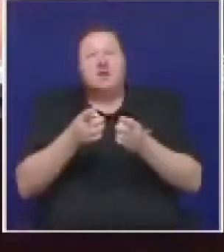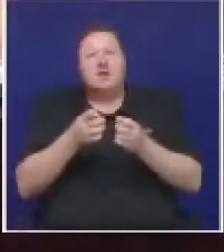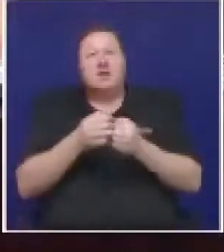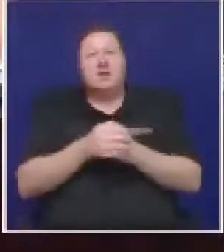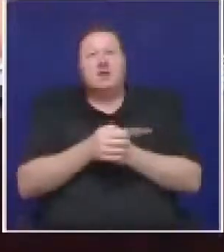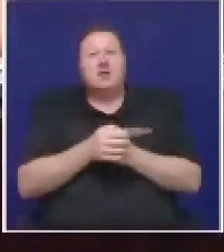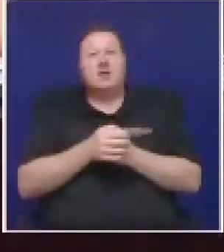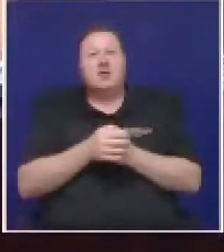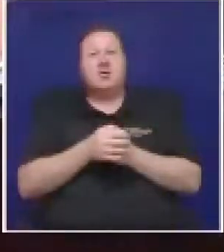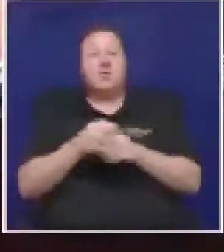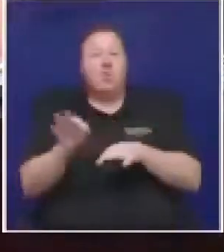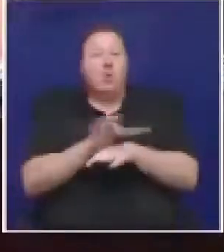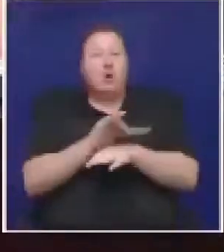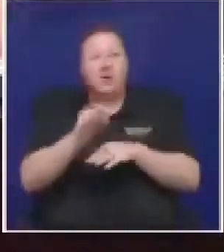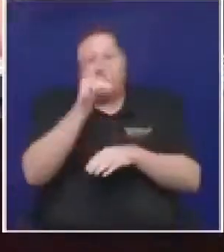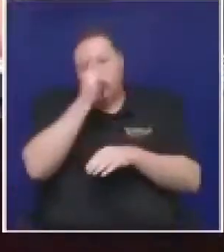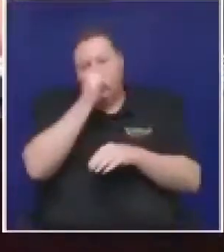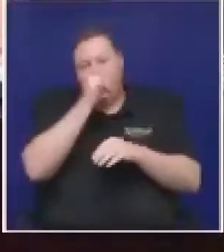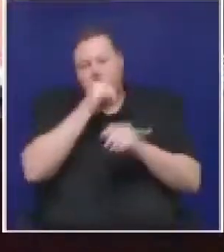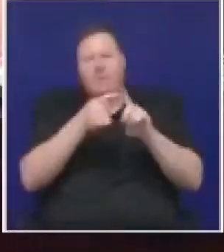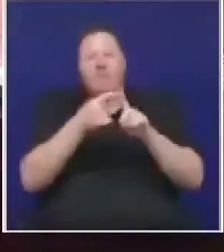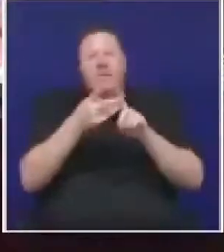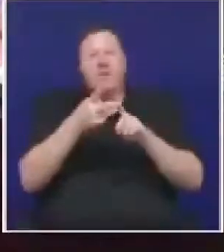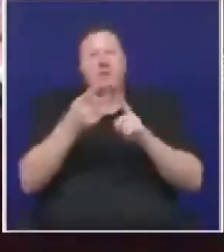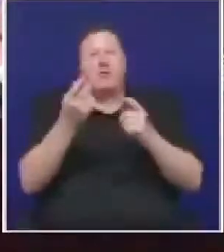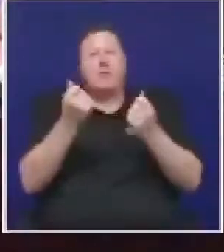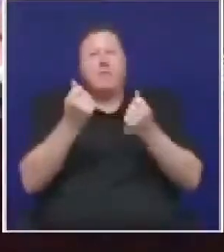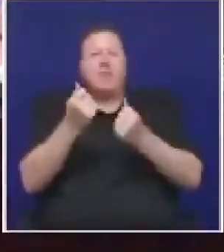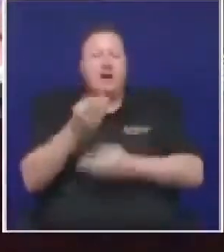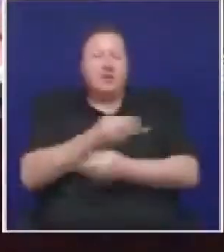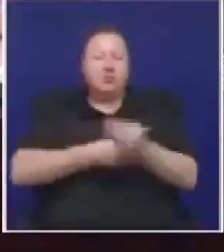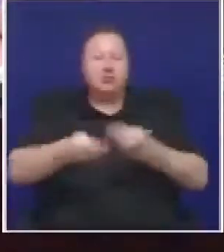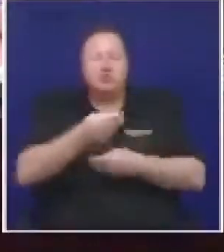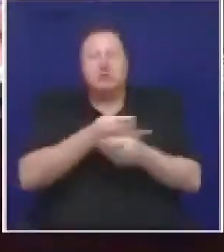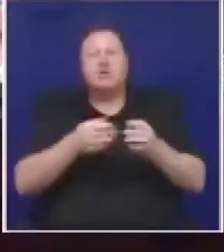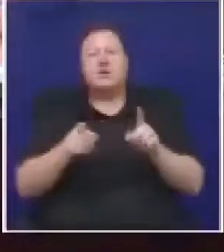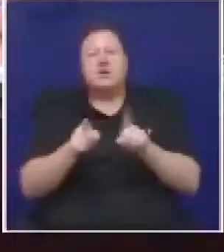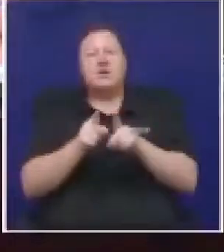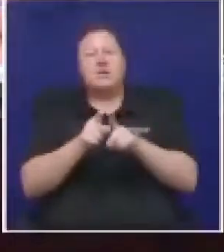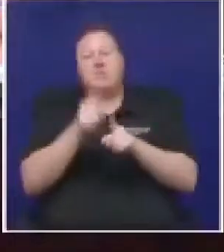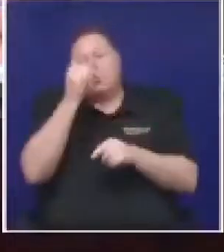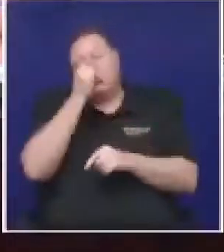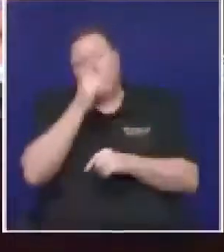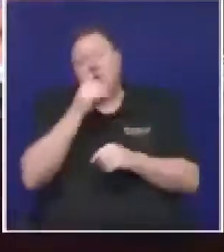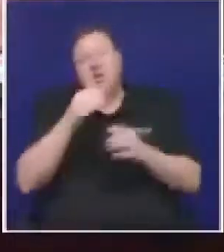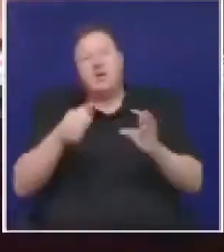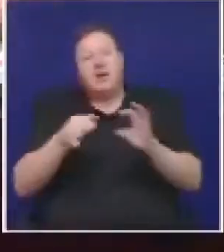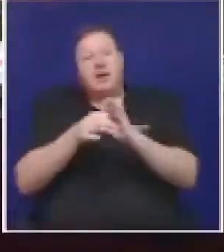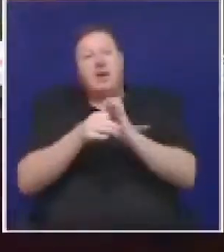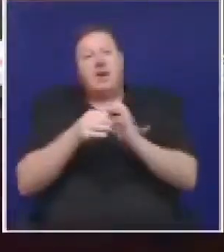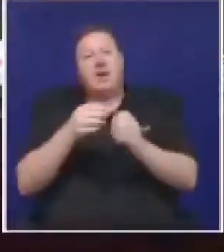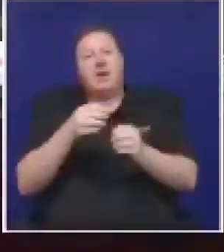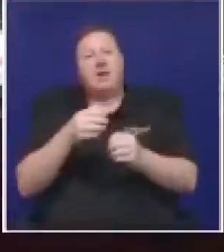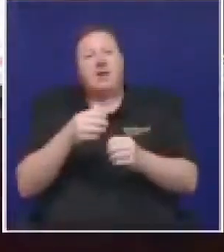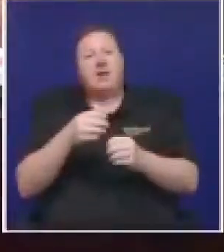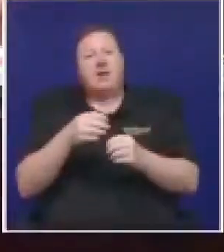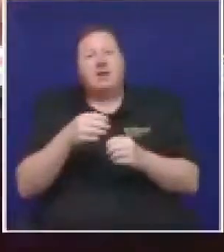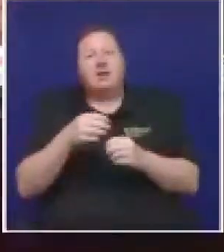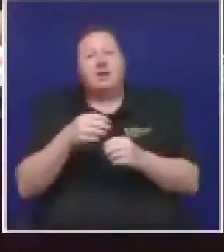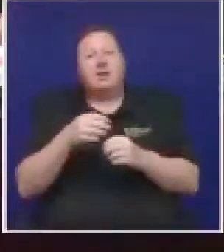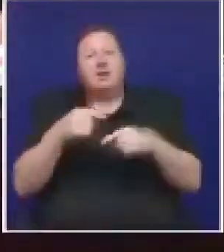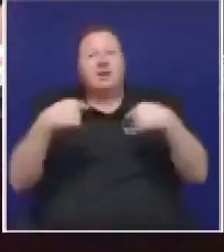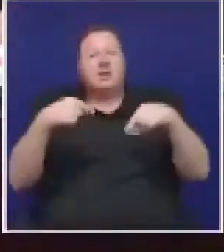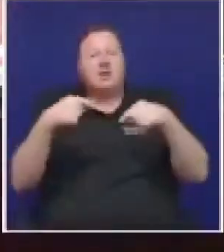money laundering, and criminality linked with terrorism The Financial Action Task